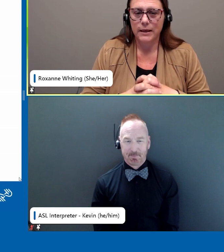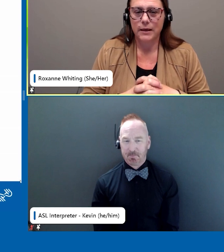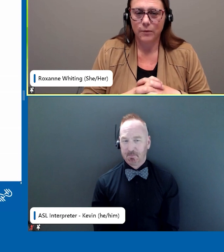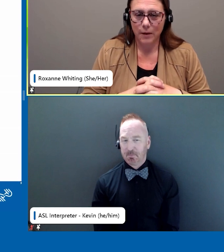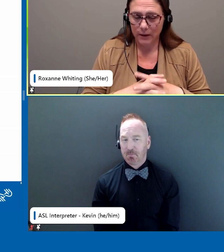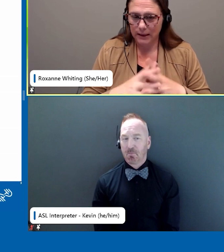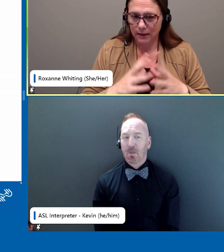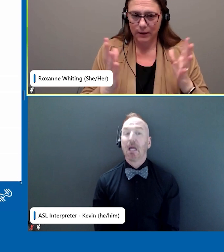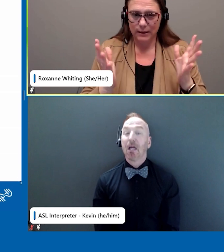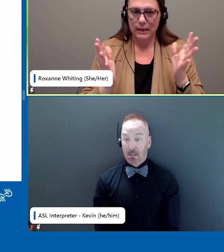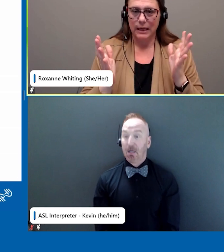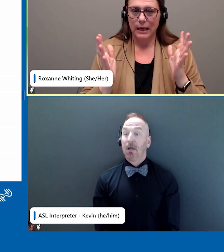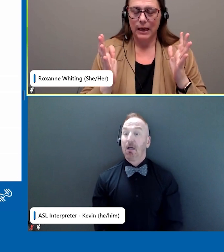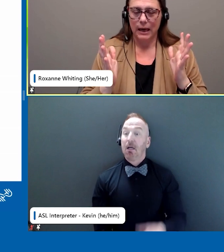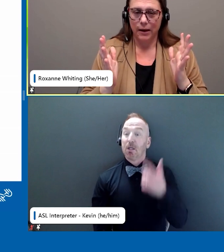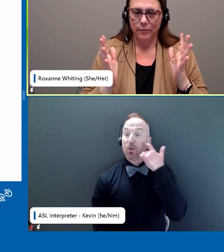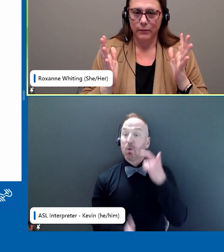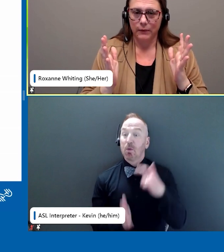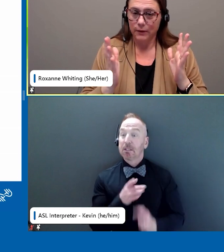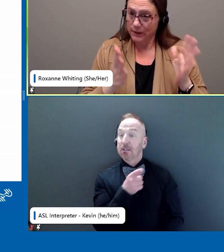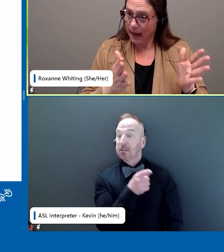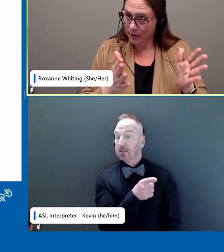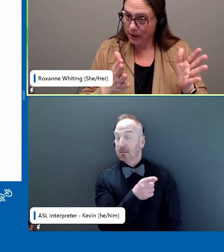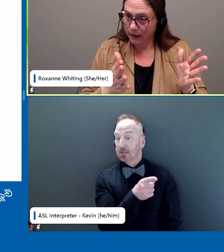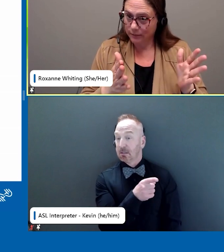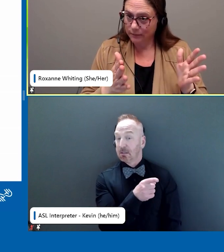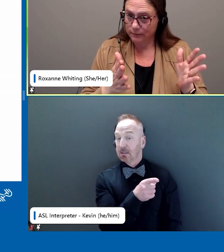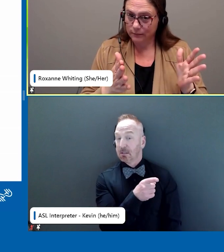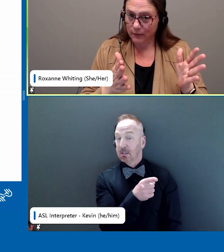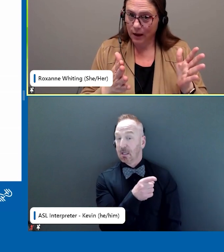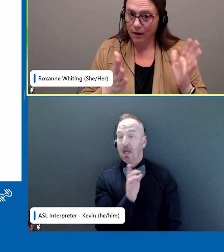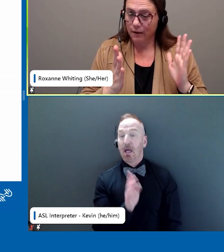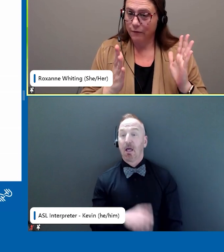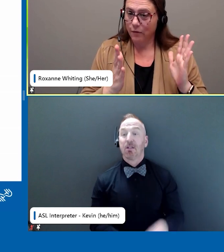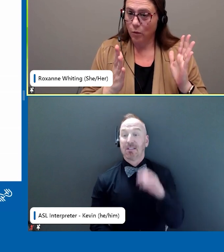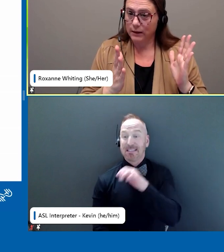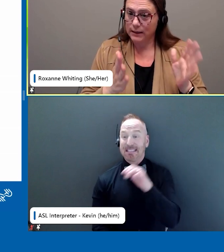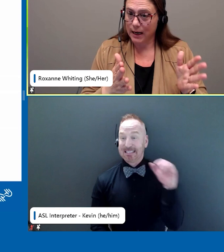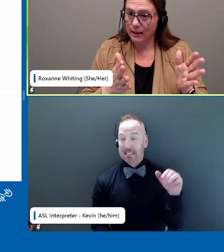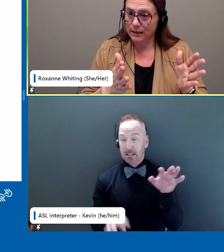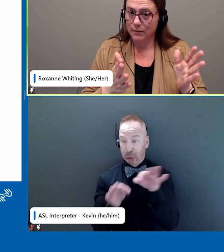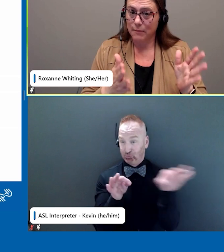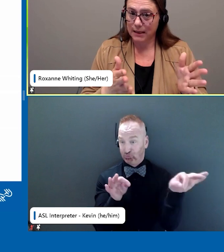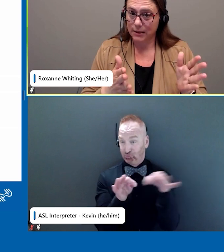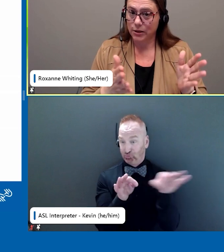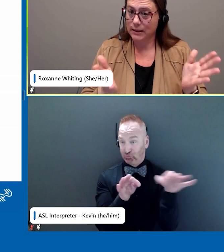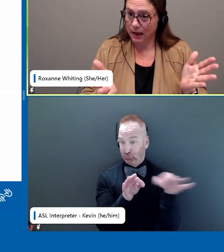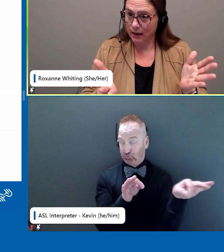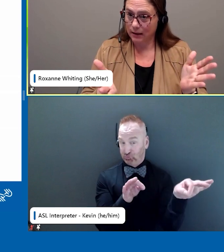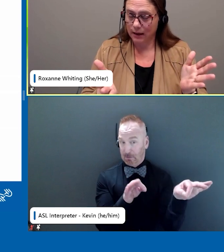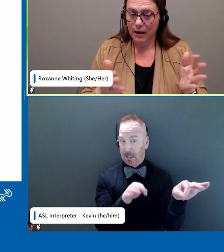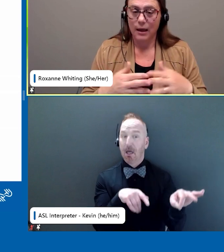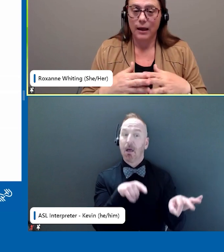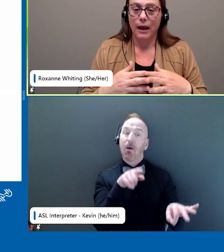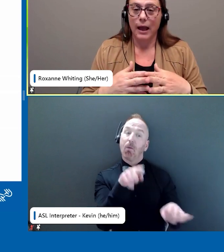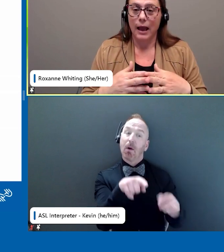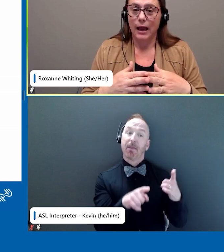So you'll see here what we did was there's captioning of what the text message is